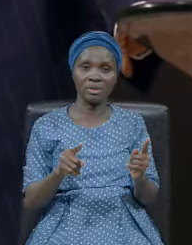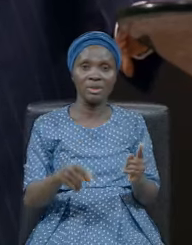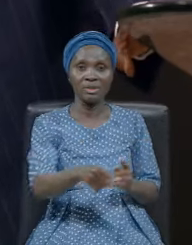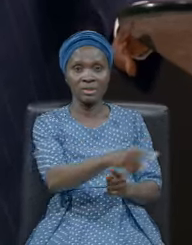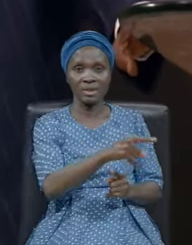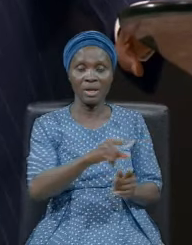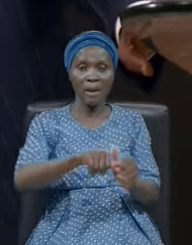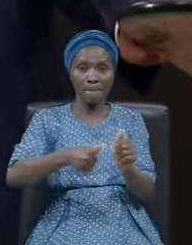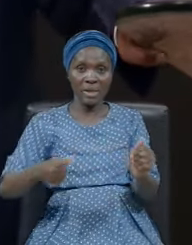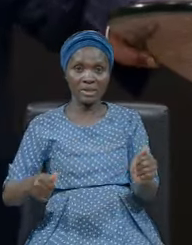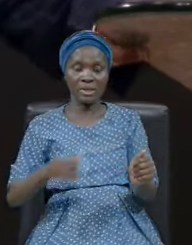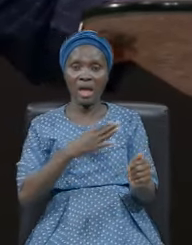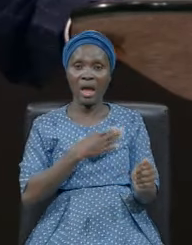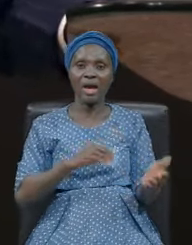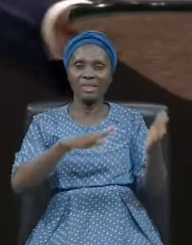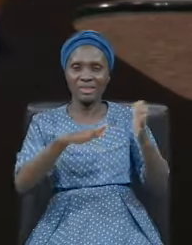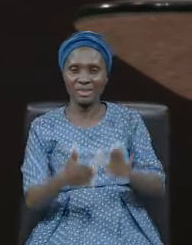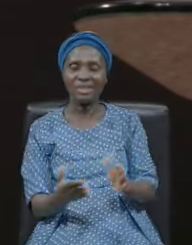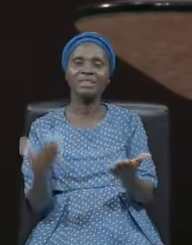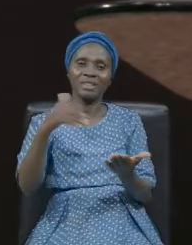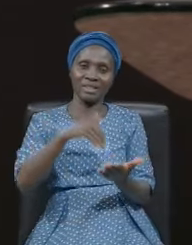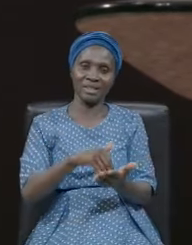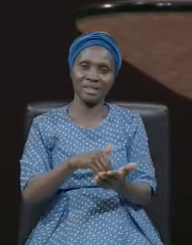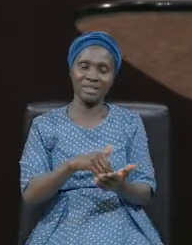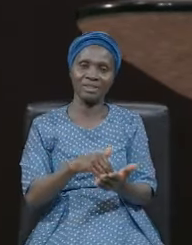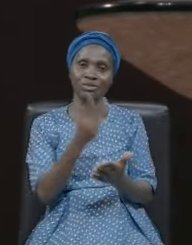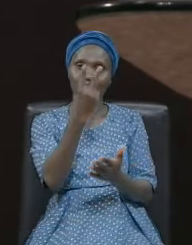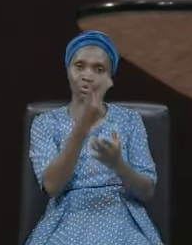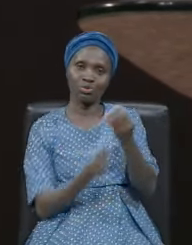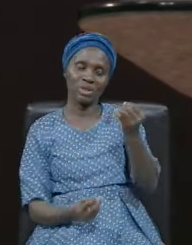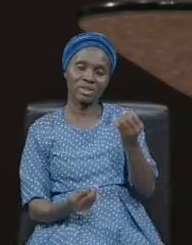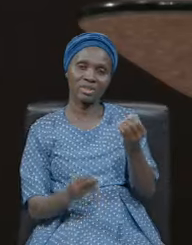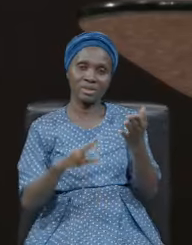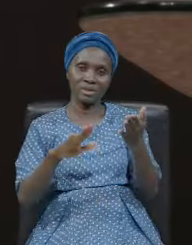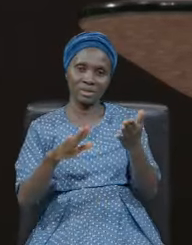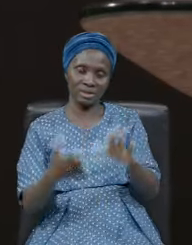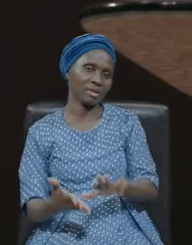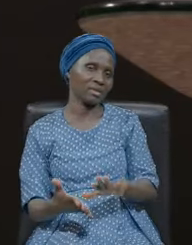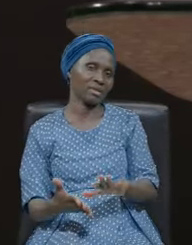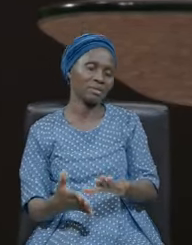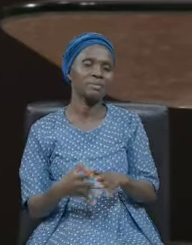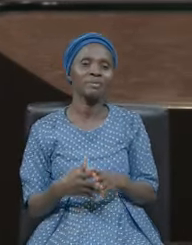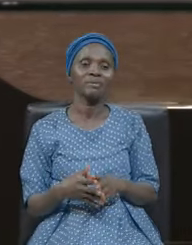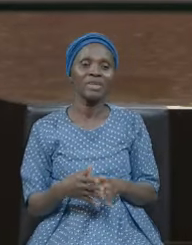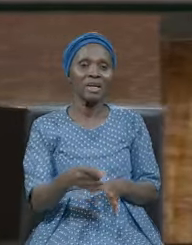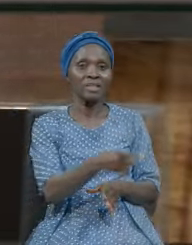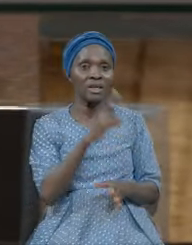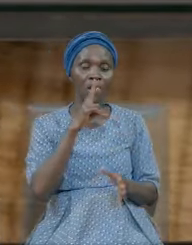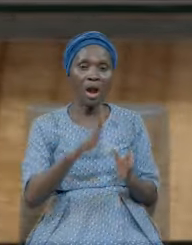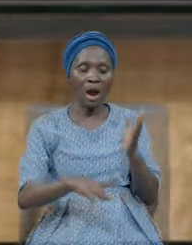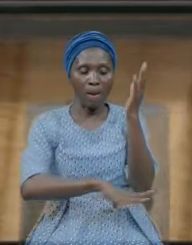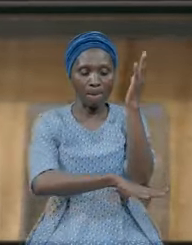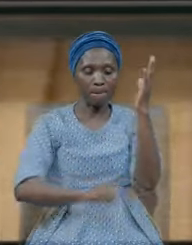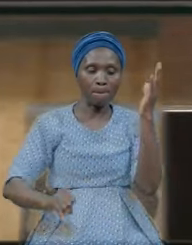twice dead. It says they are twice dead, plucked up by the roots. Look